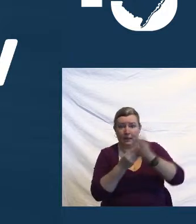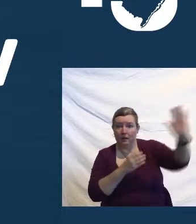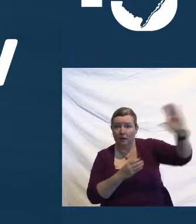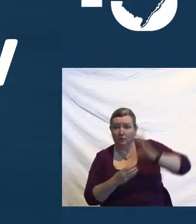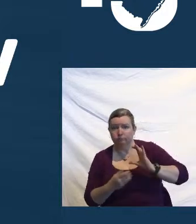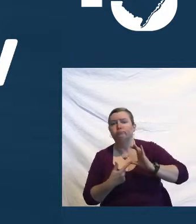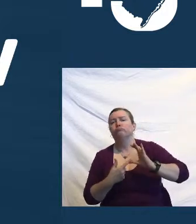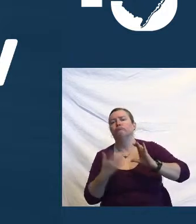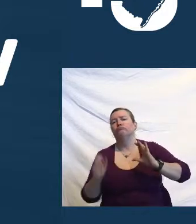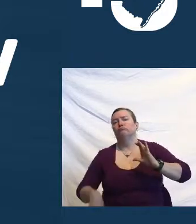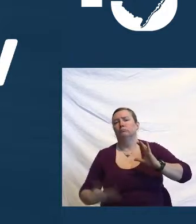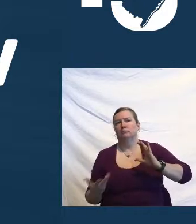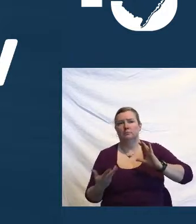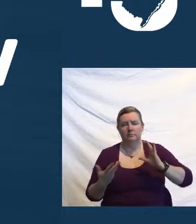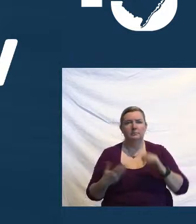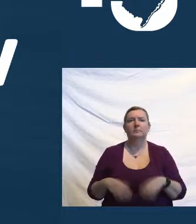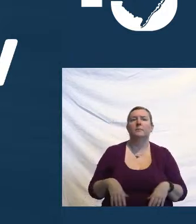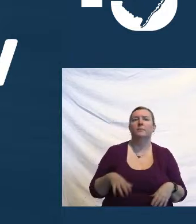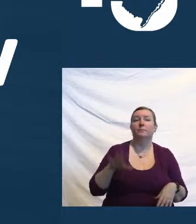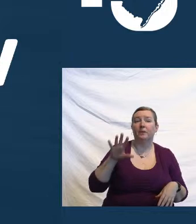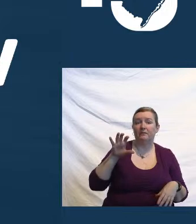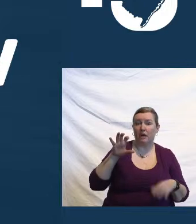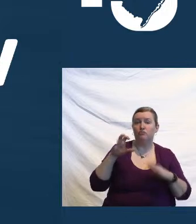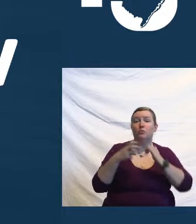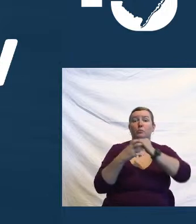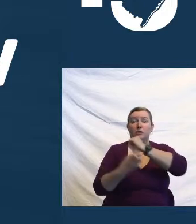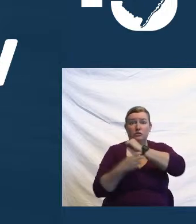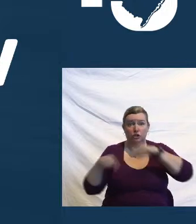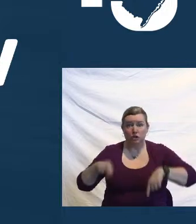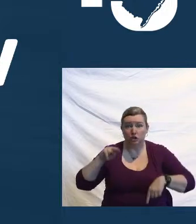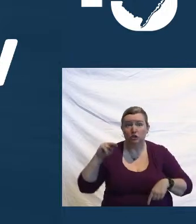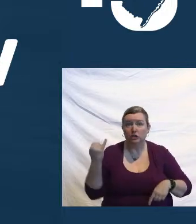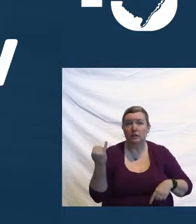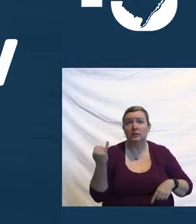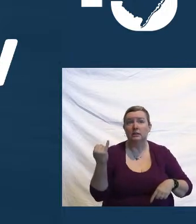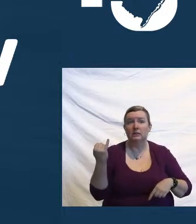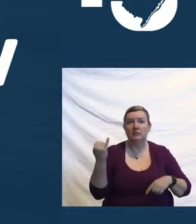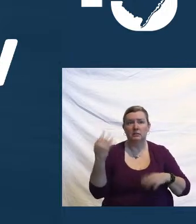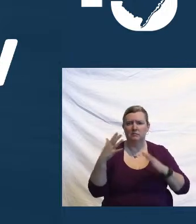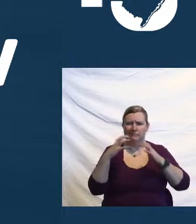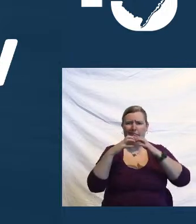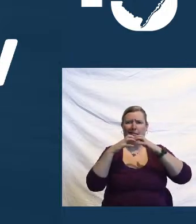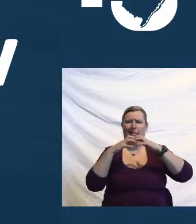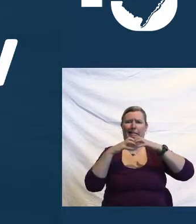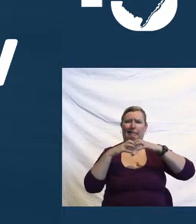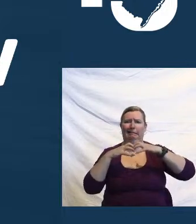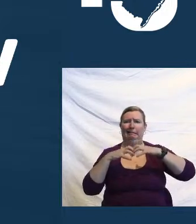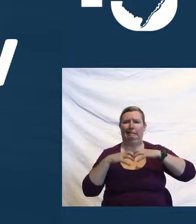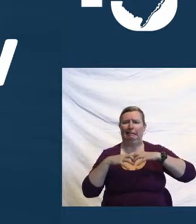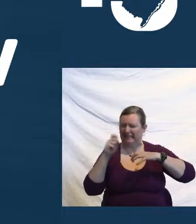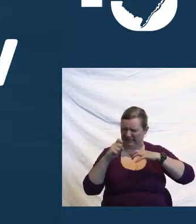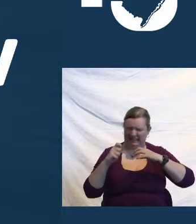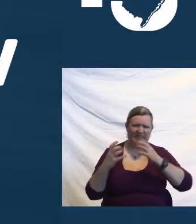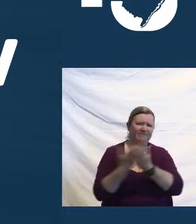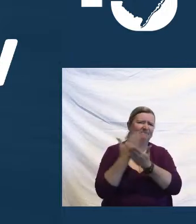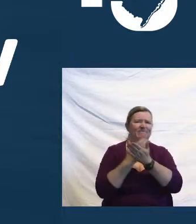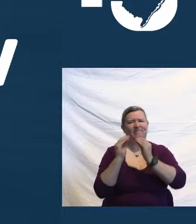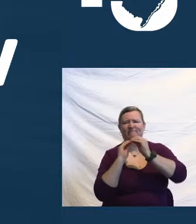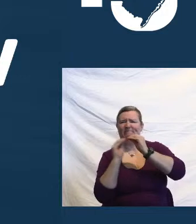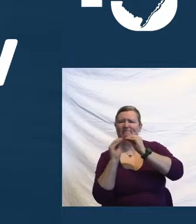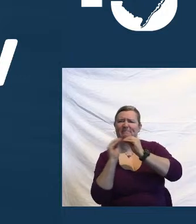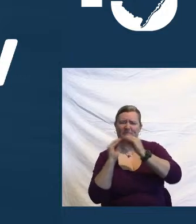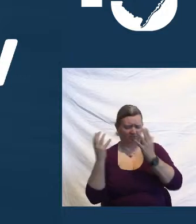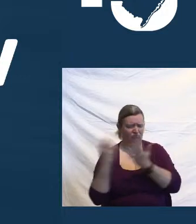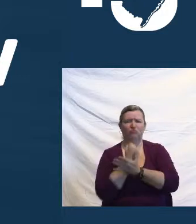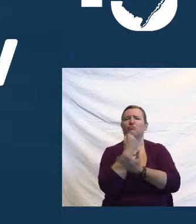bridges statewide are categorized as structurally deficient. There is no lacking for upgraded mass